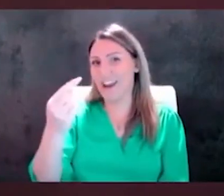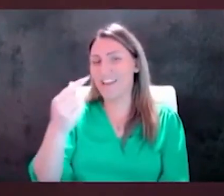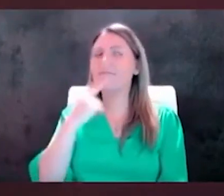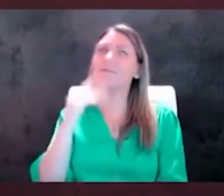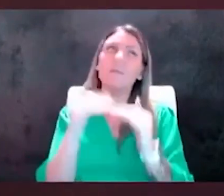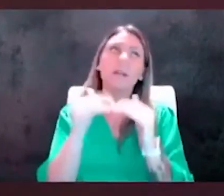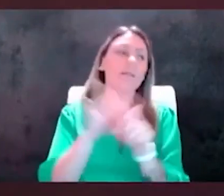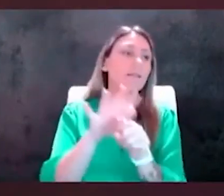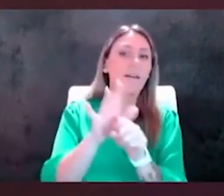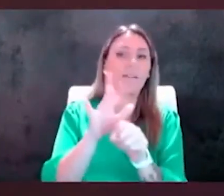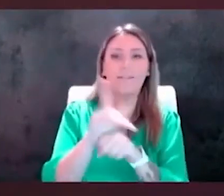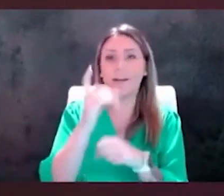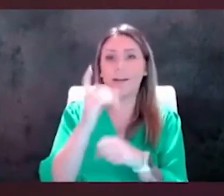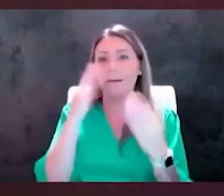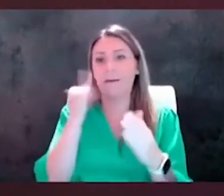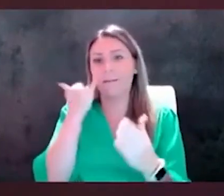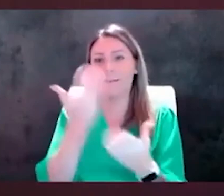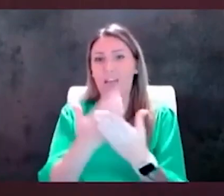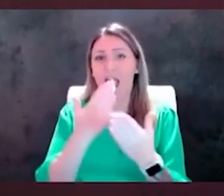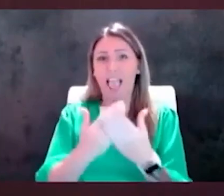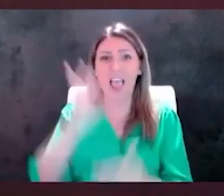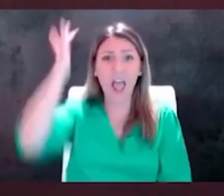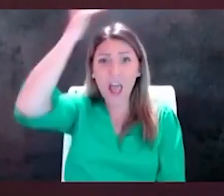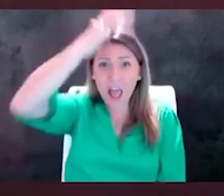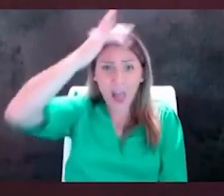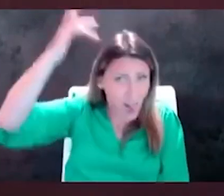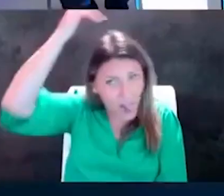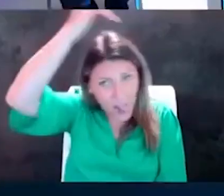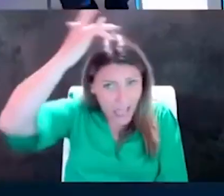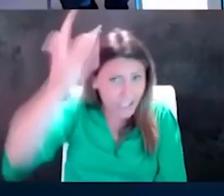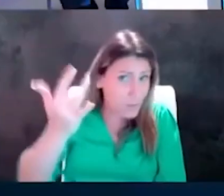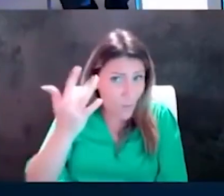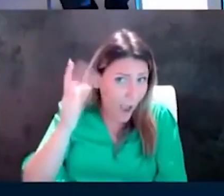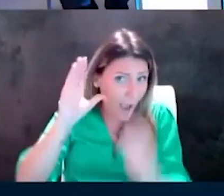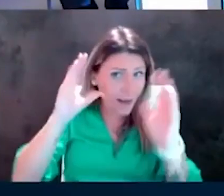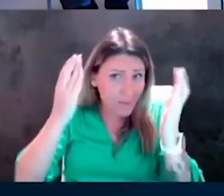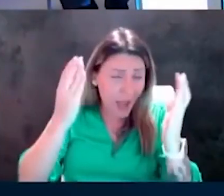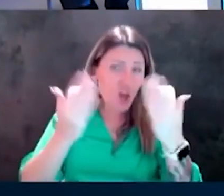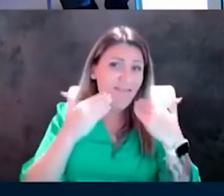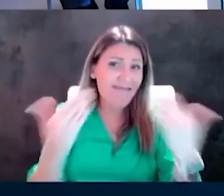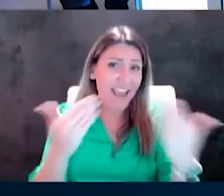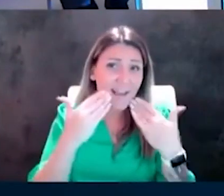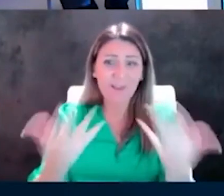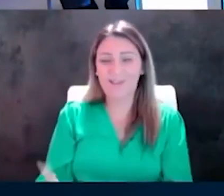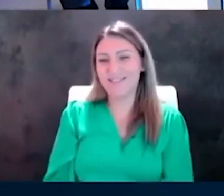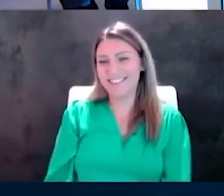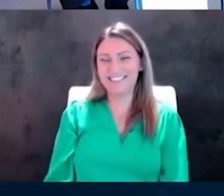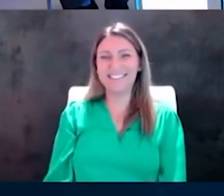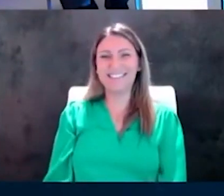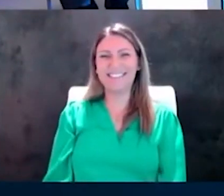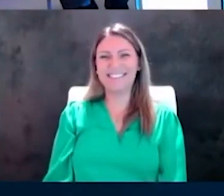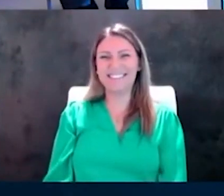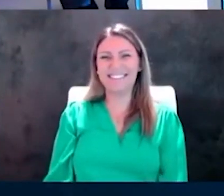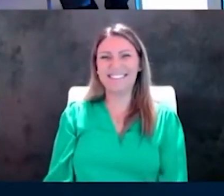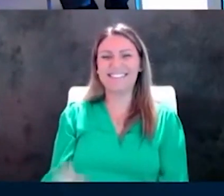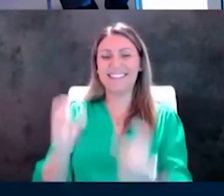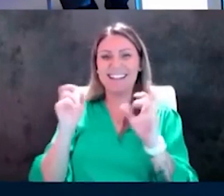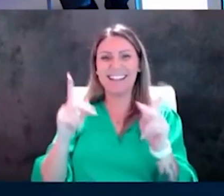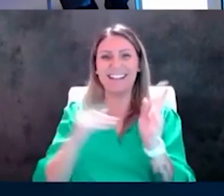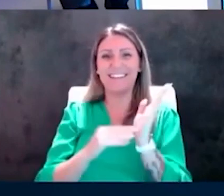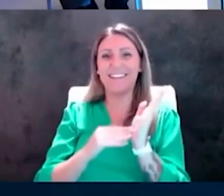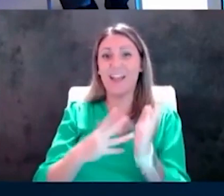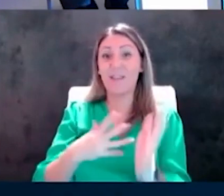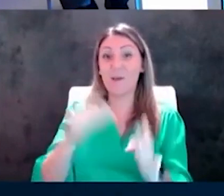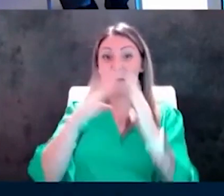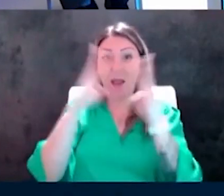valid. This is why I'm getting compared to Lithgow. Thank you very much. Sorry. Okay. Okay, so Dr. Stites, the White House unveiled its